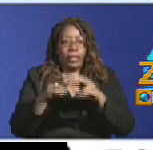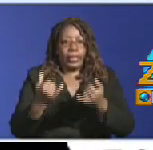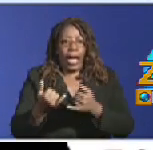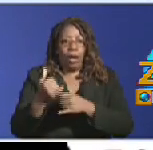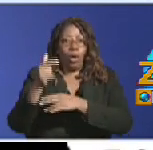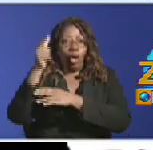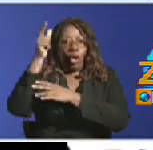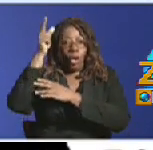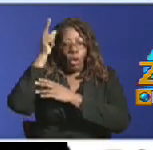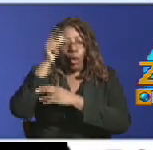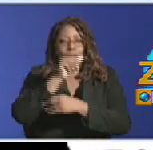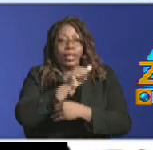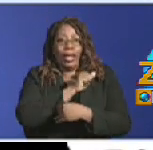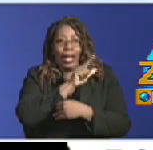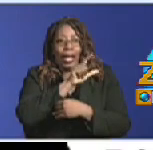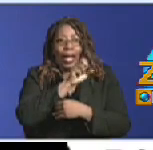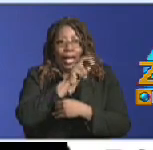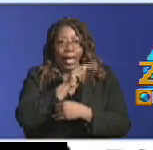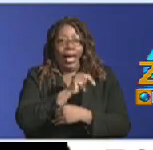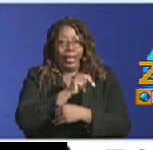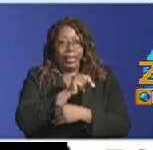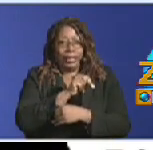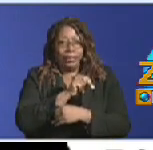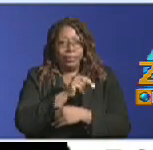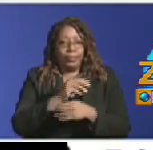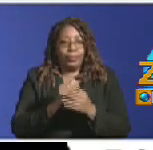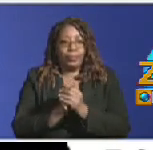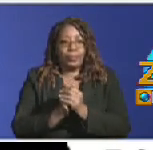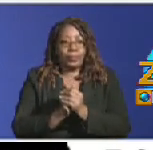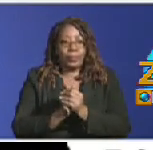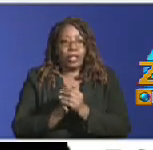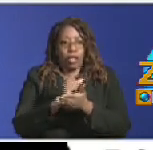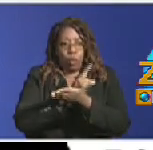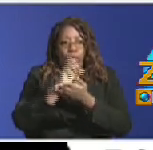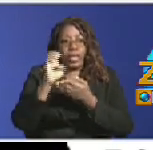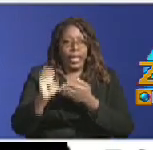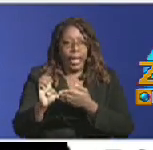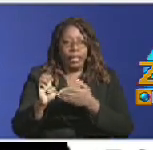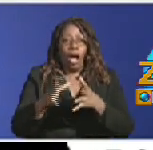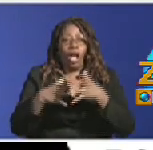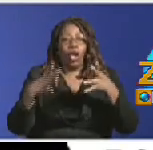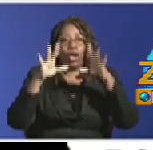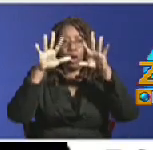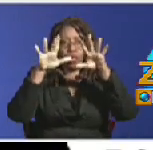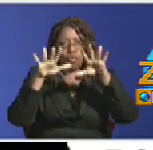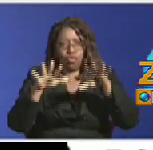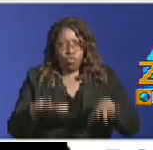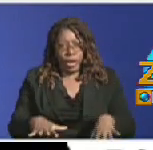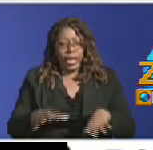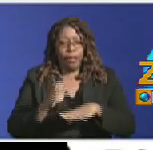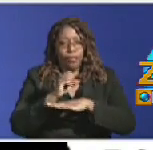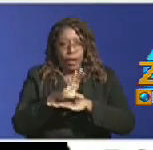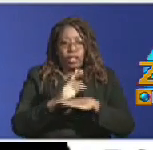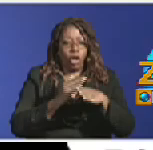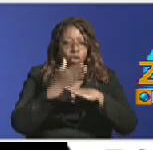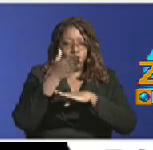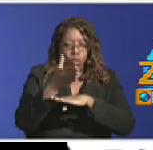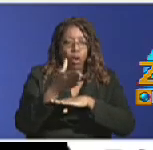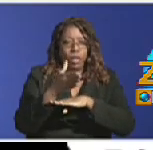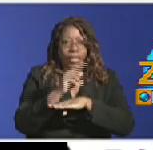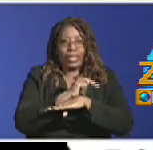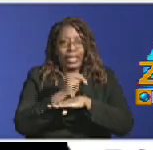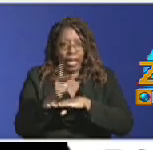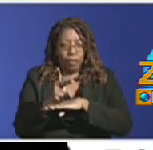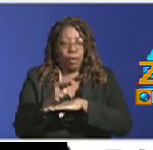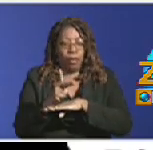today to find out which areas were affected. Over the weekend, significant rainfall affected many areas across the Capitol.